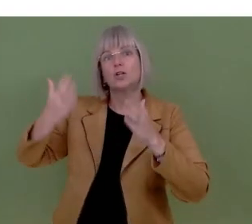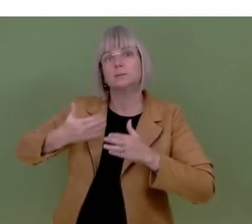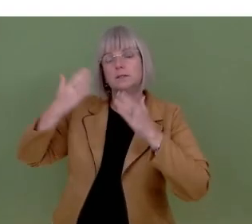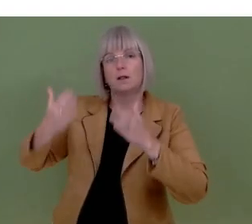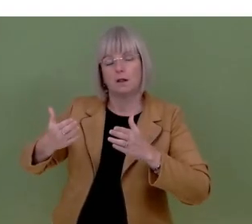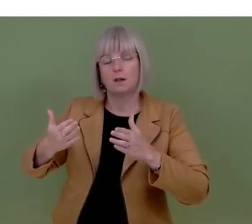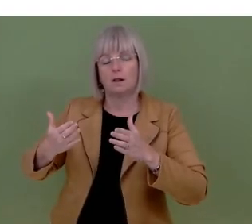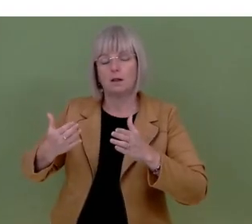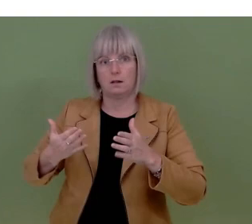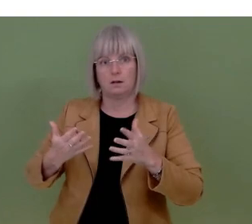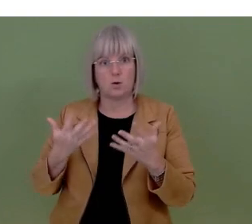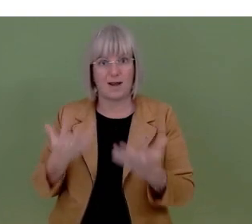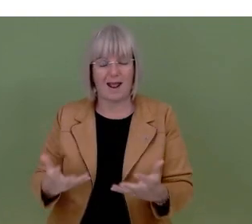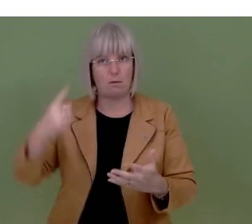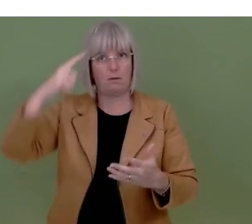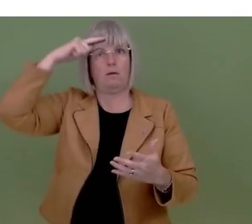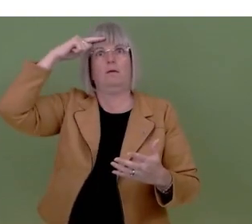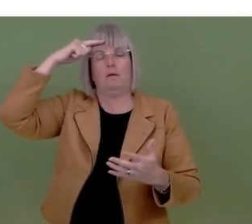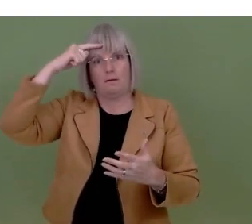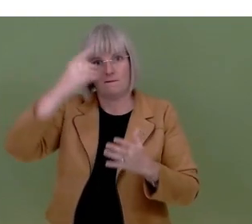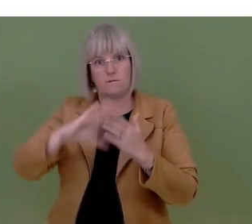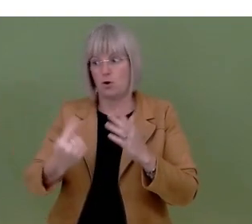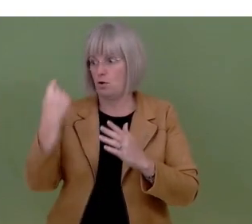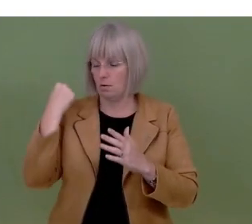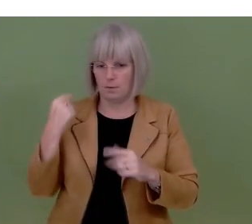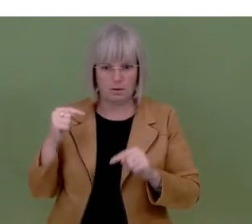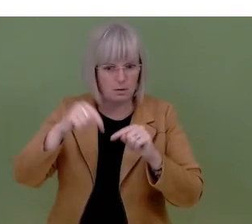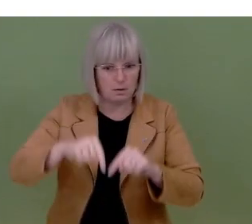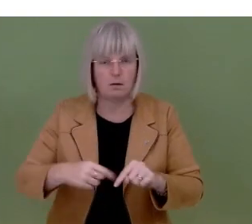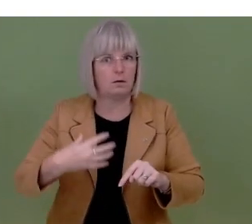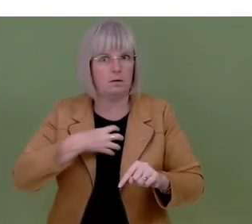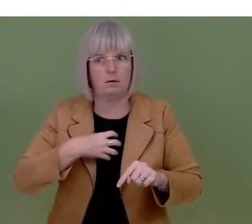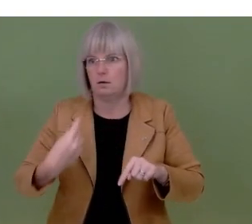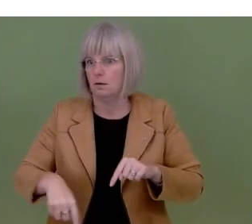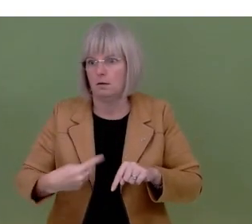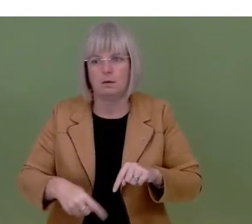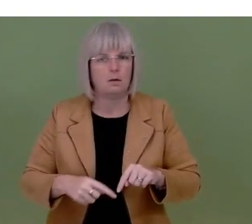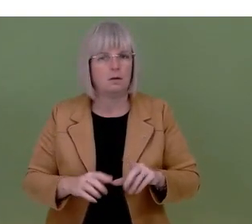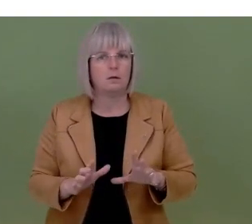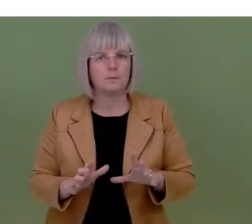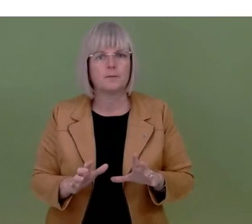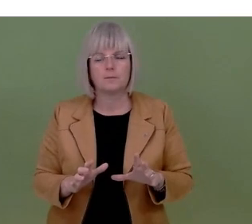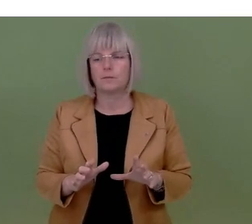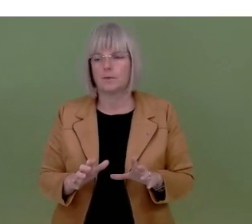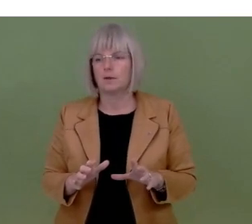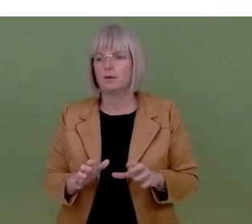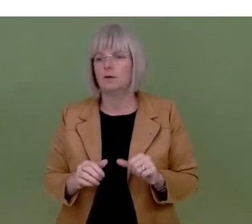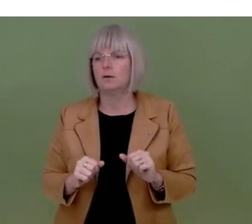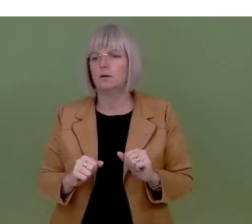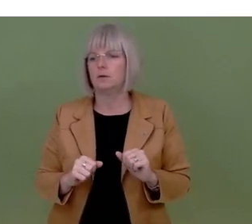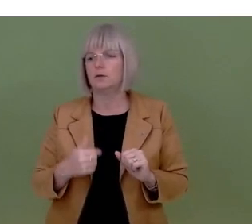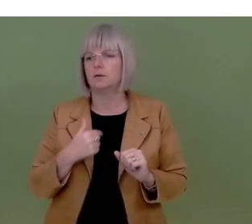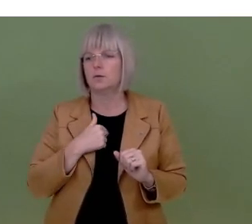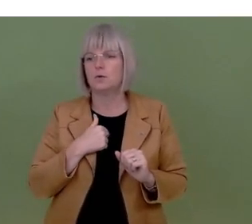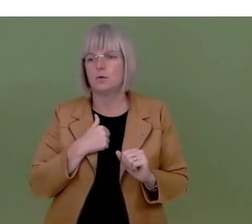admission. And really, it was that kind of sense that, kind of they were doing their